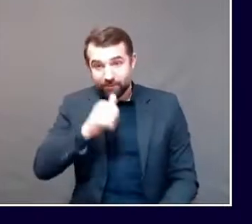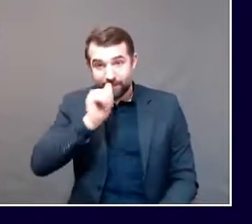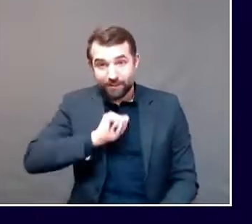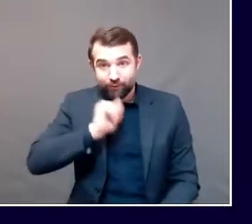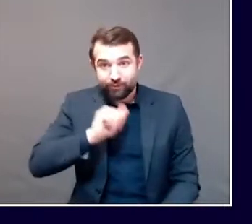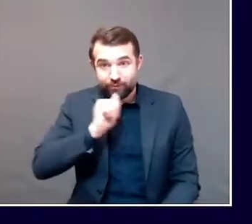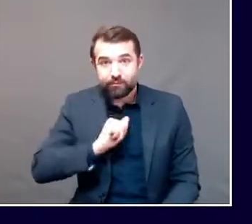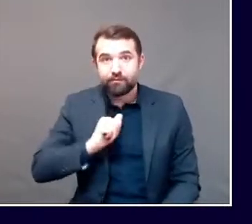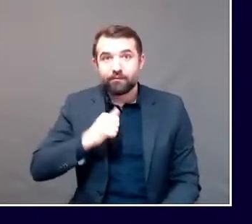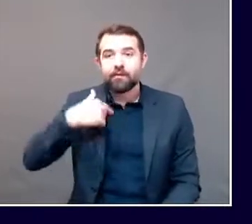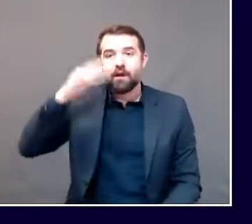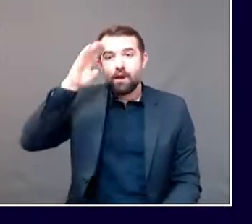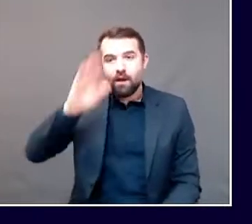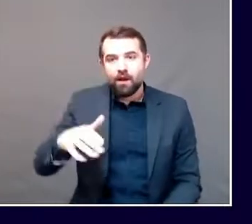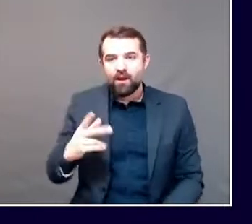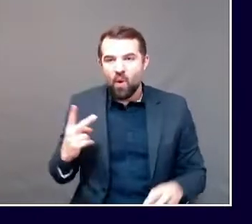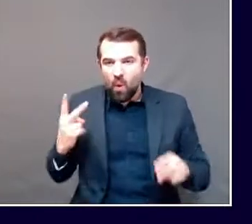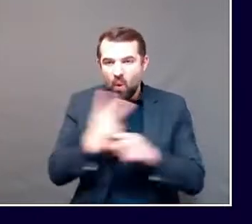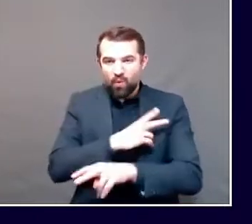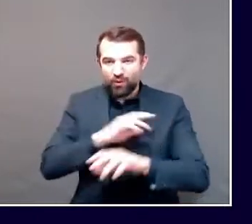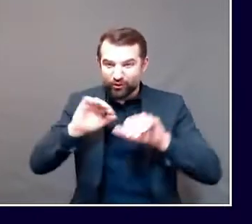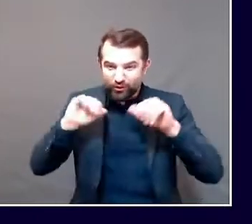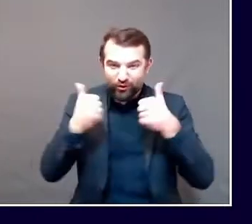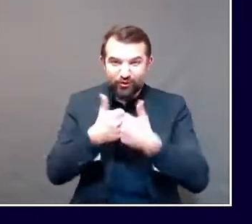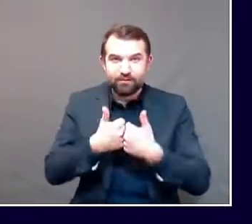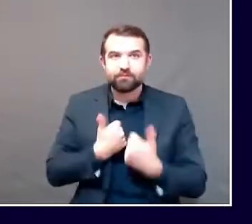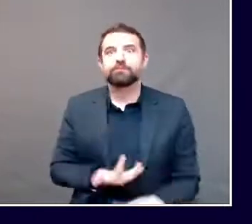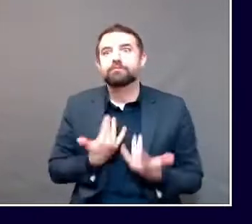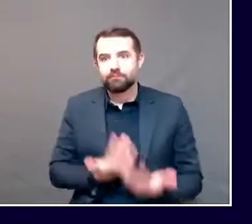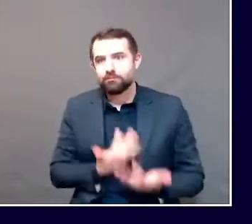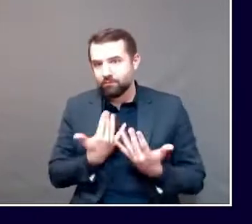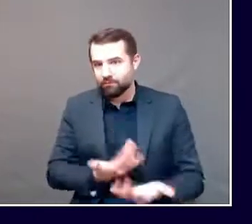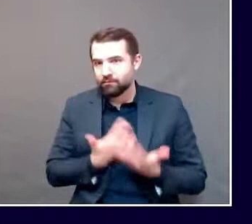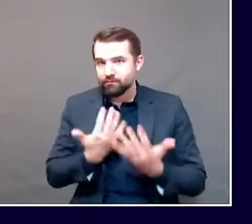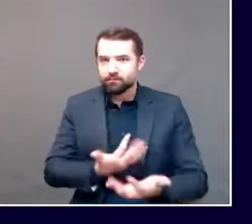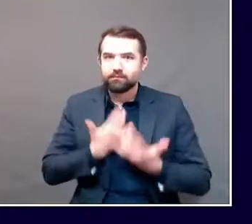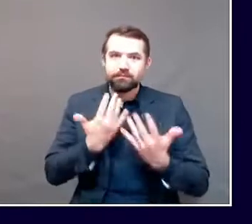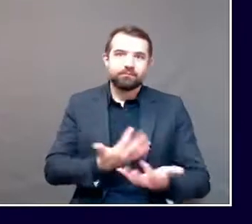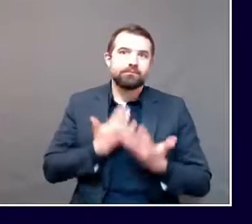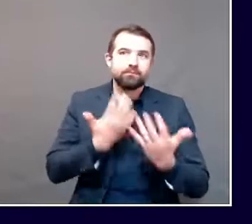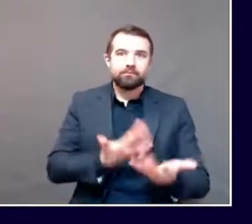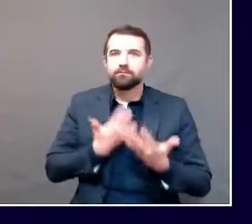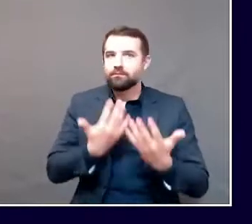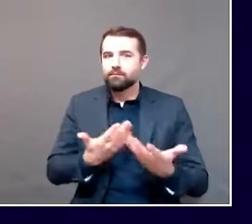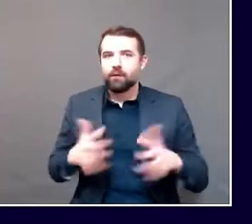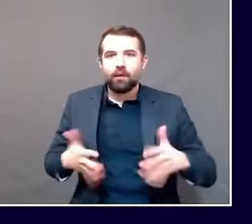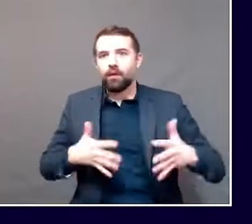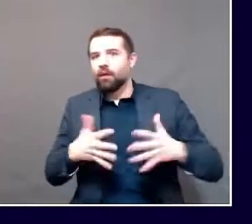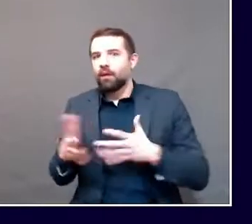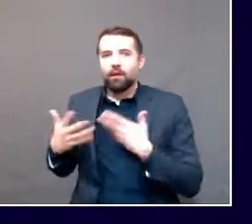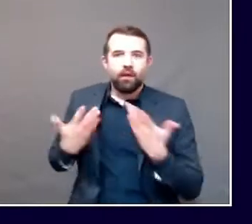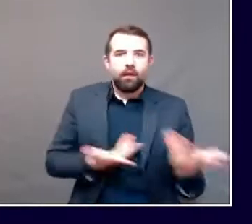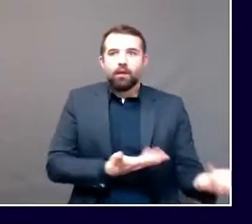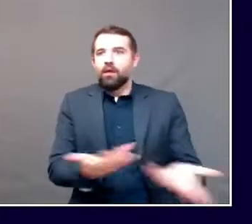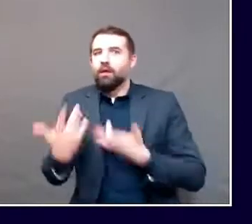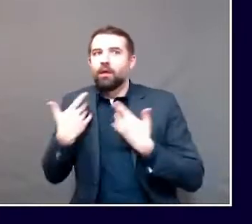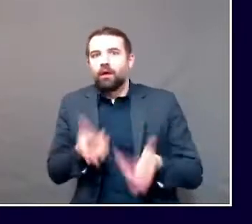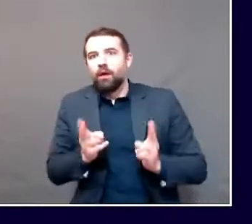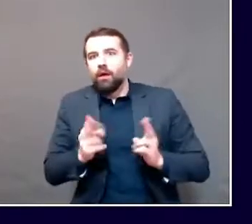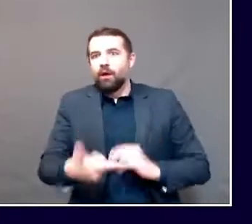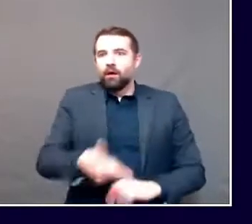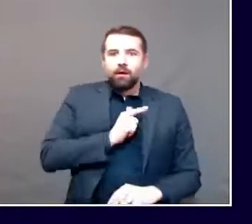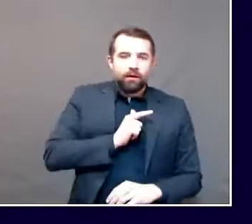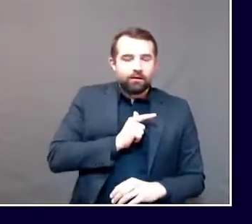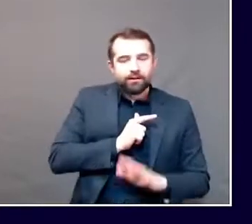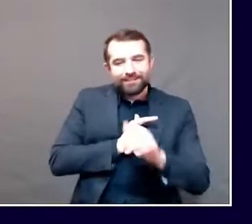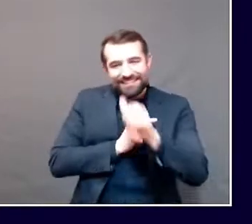part. The anxiety of not knowing is what makes this so difficult right now. But if it is of any assistance, and perhaps for many it will